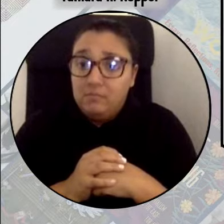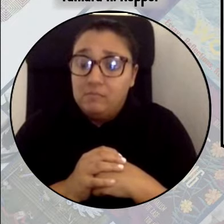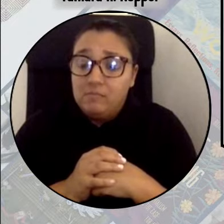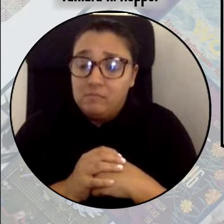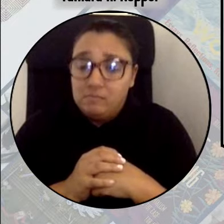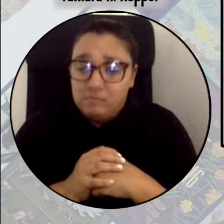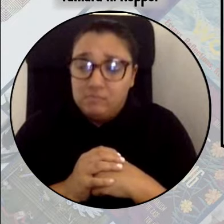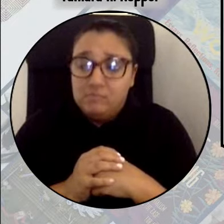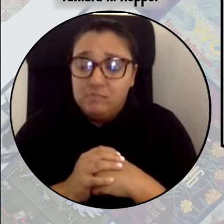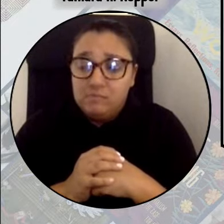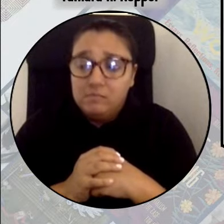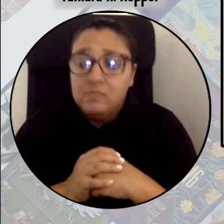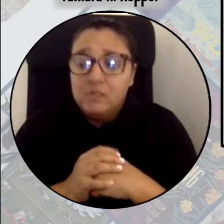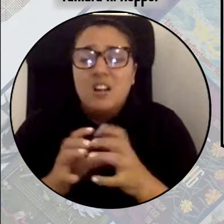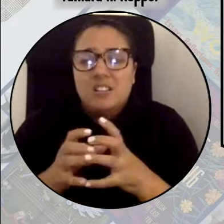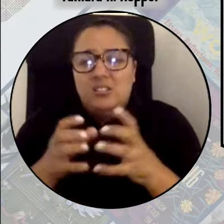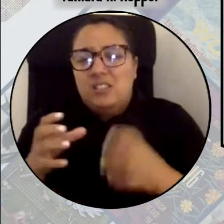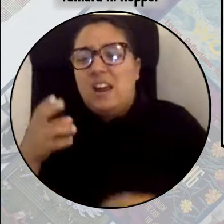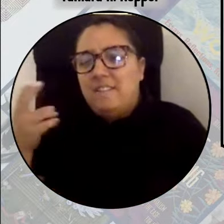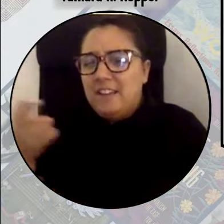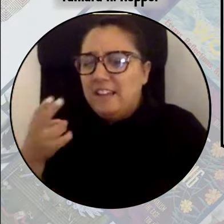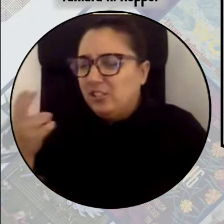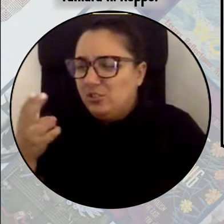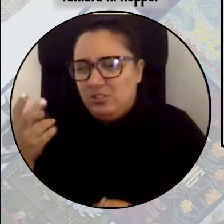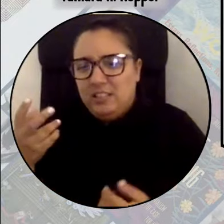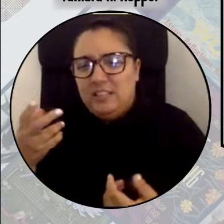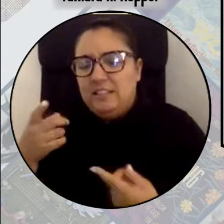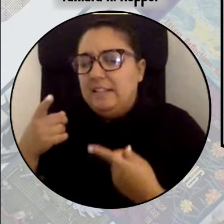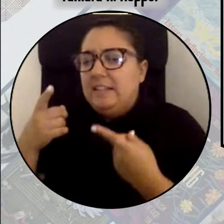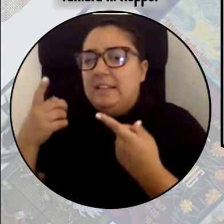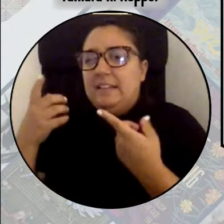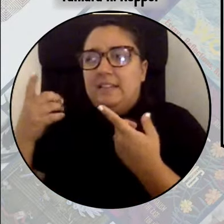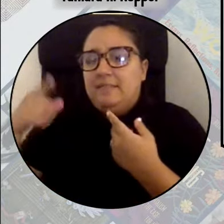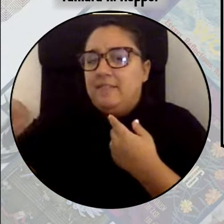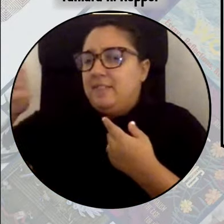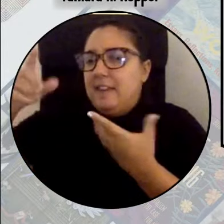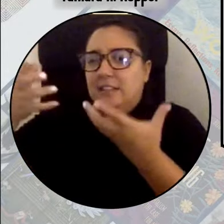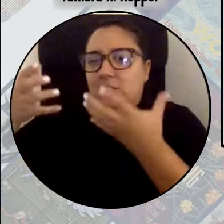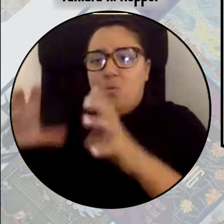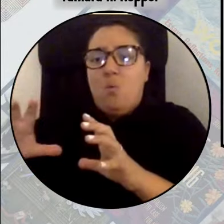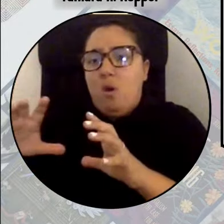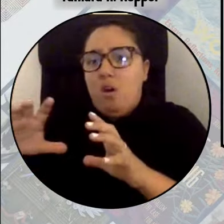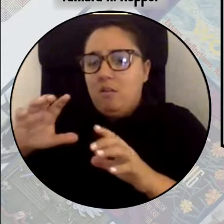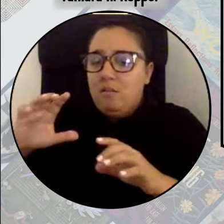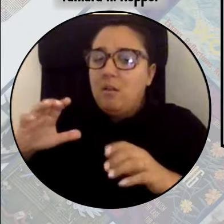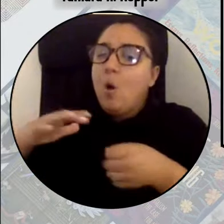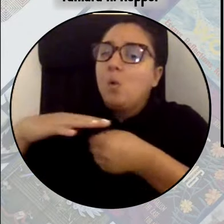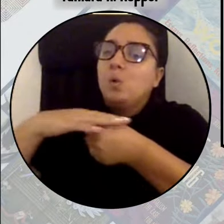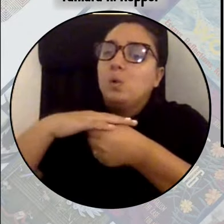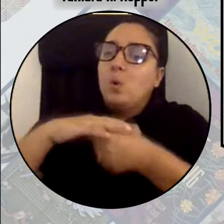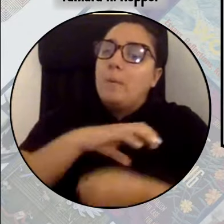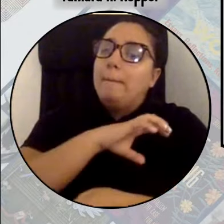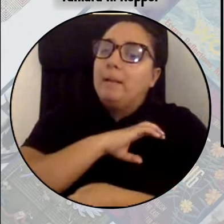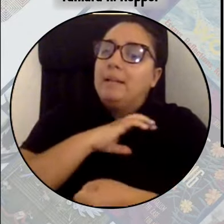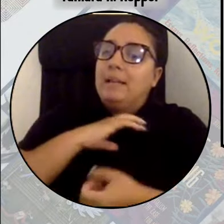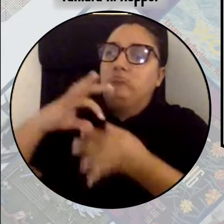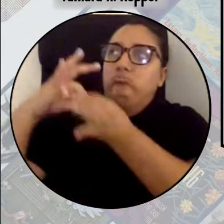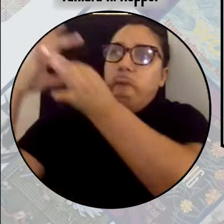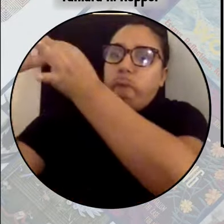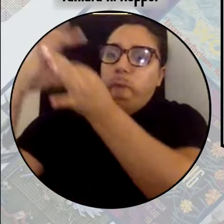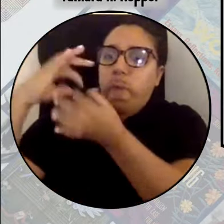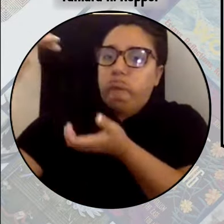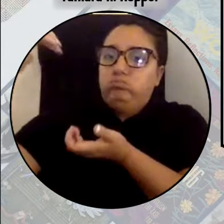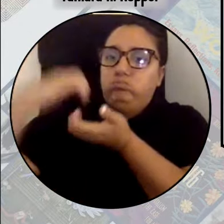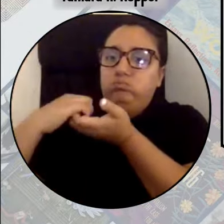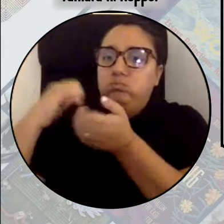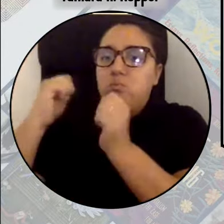law enforcement. They don't want them to collaborate or to cooperate with the federal government in terms of immigration. We're going to be talking